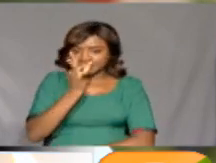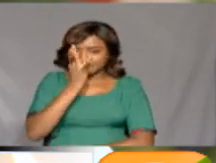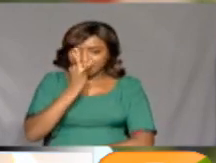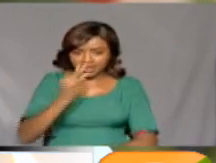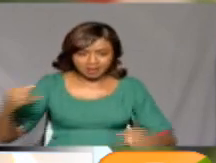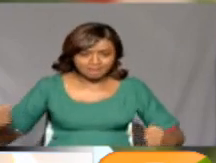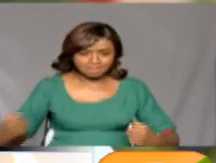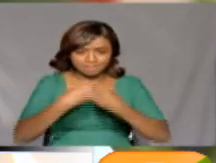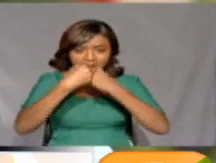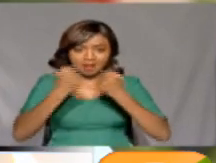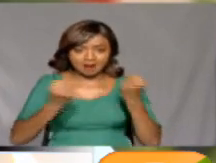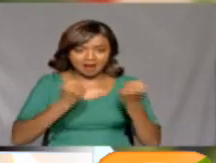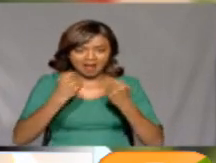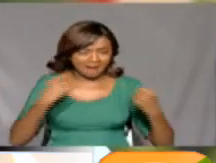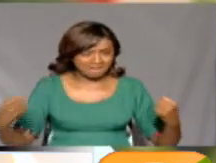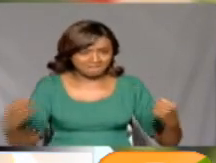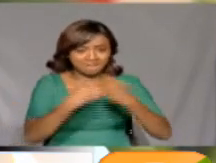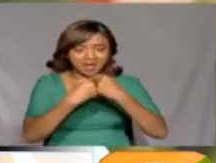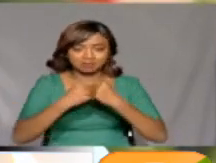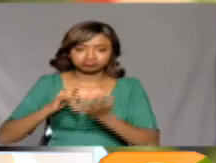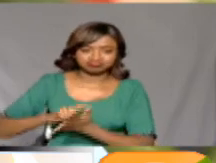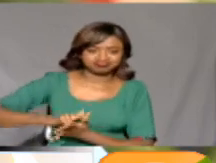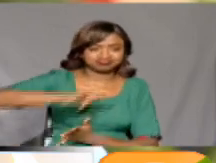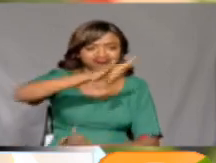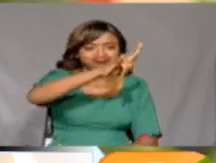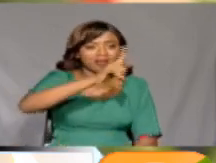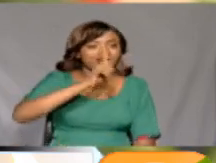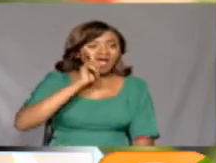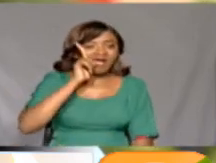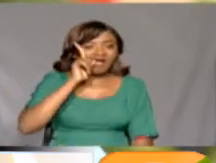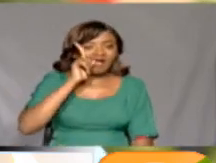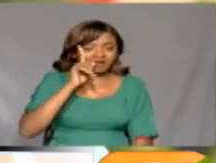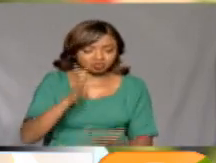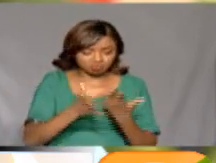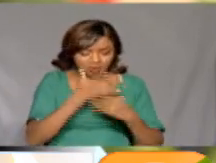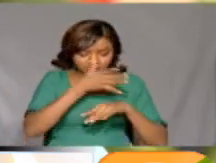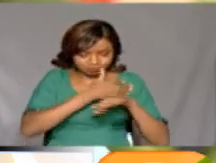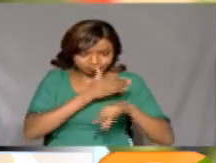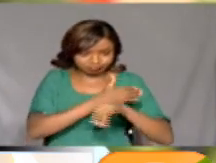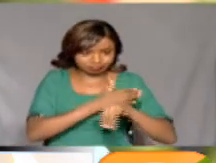and he was in London. And Moi had gone to some trip somewhere.